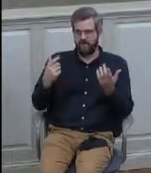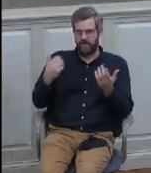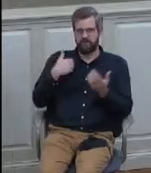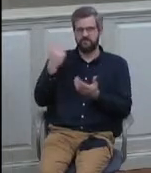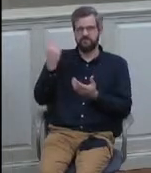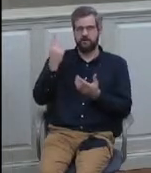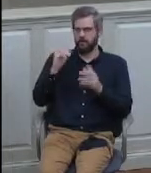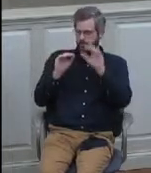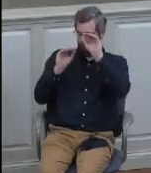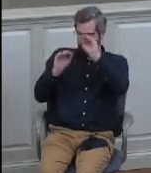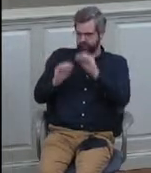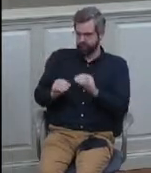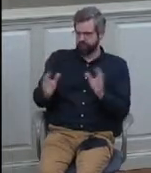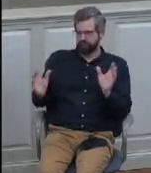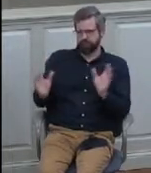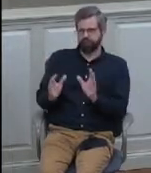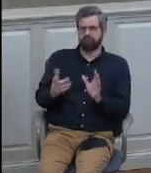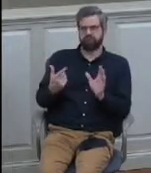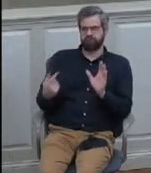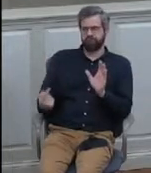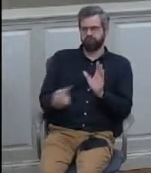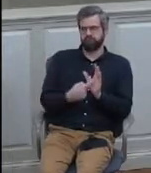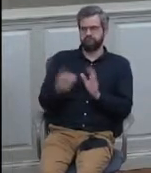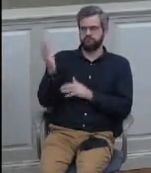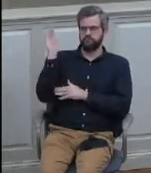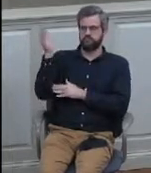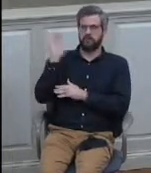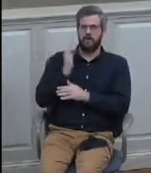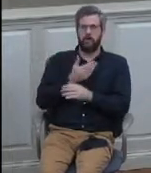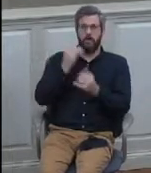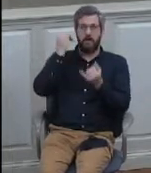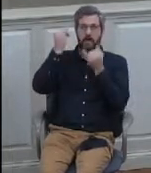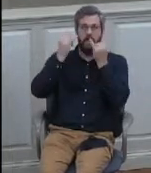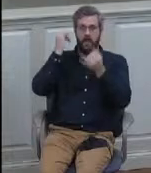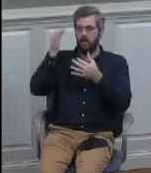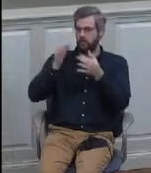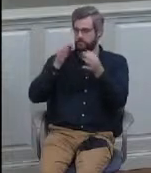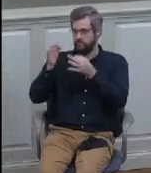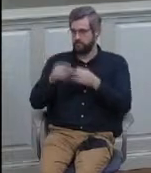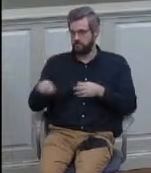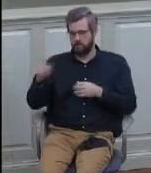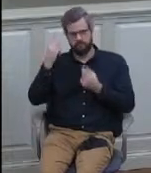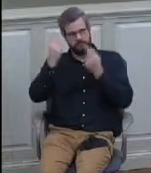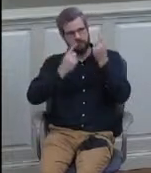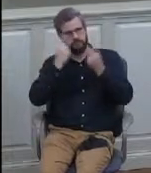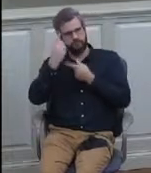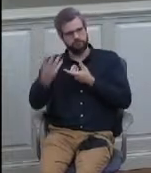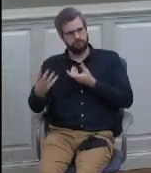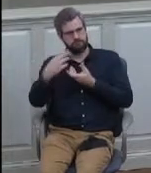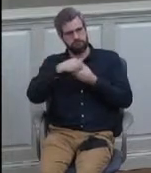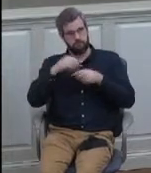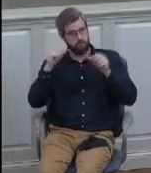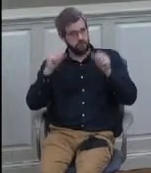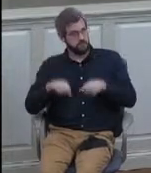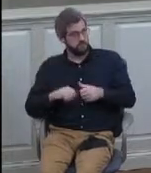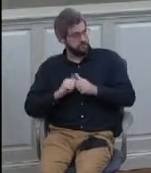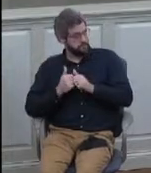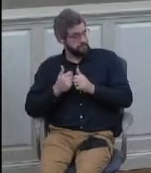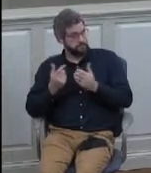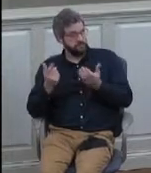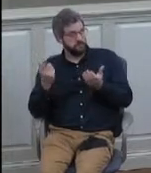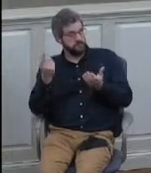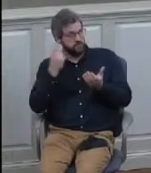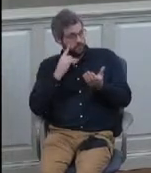together, like the loan fund and so forth, and we could present our ideas that we want them to consider being part of, and what kind of